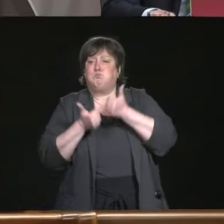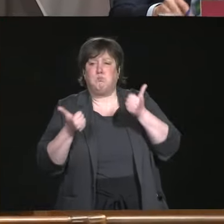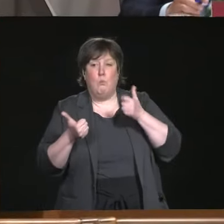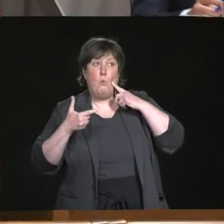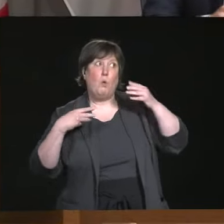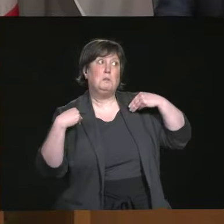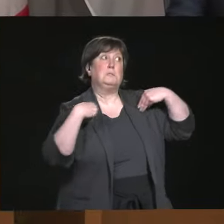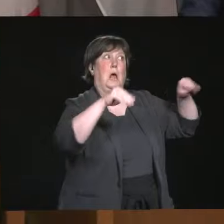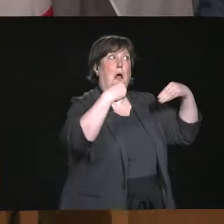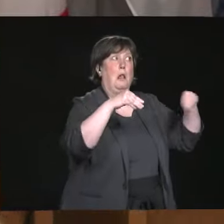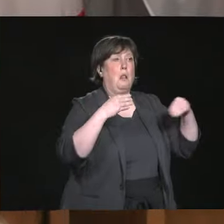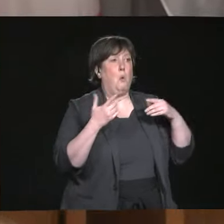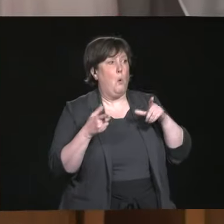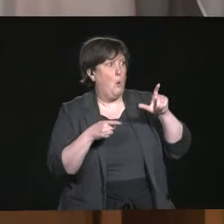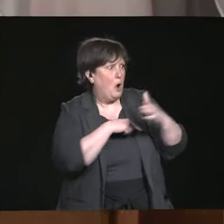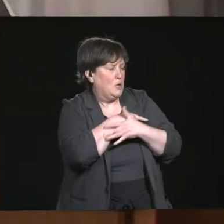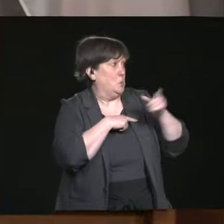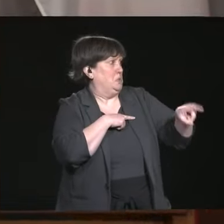around the world?